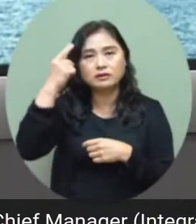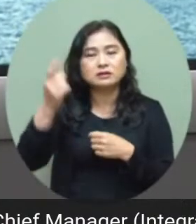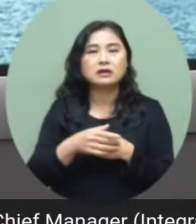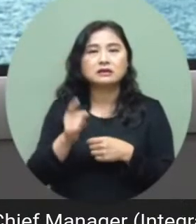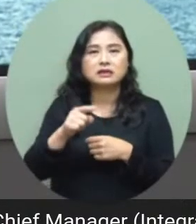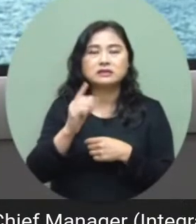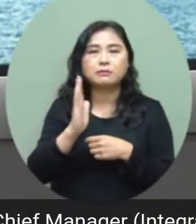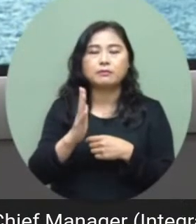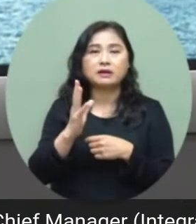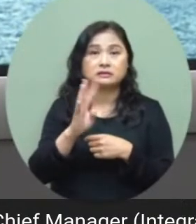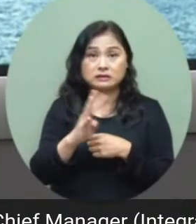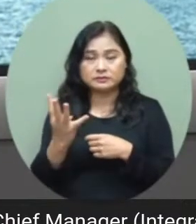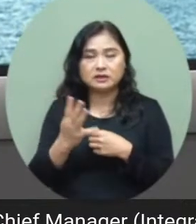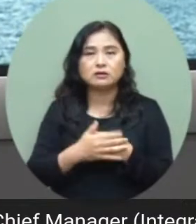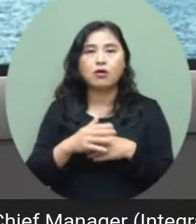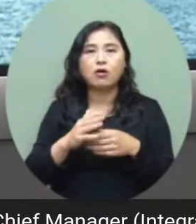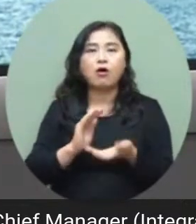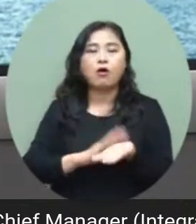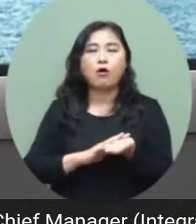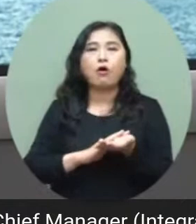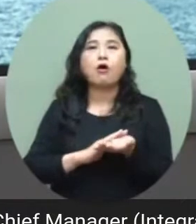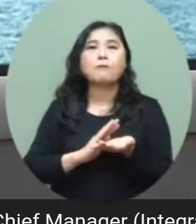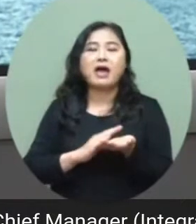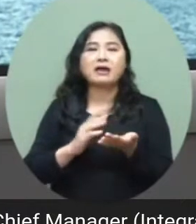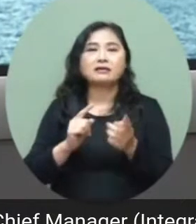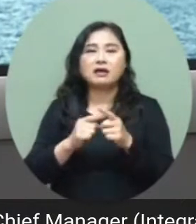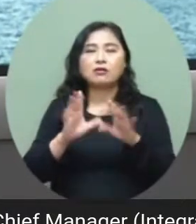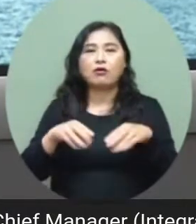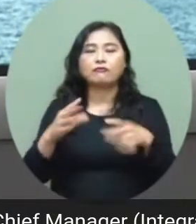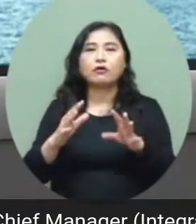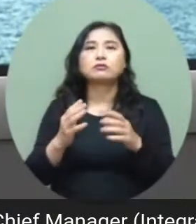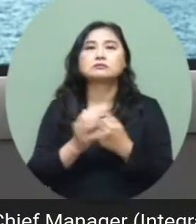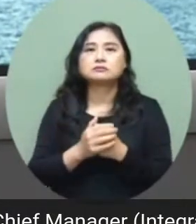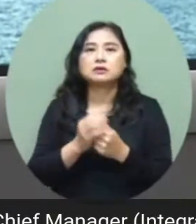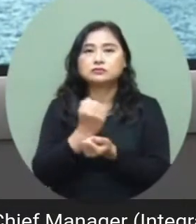age range was from 75 to 100, and